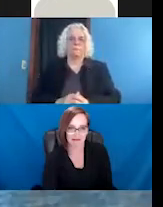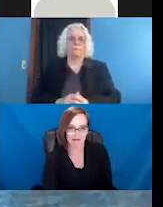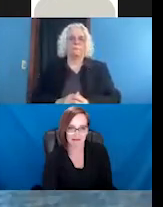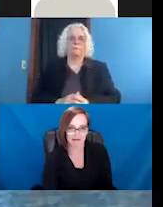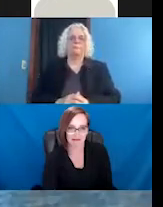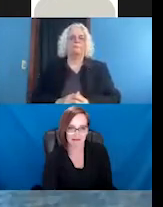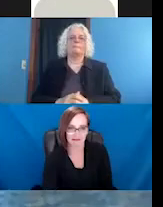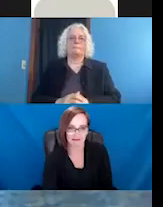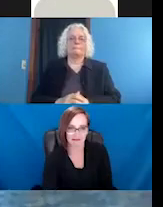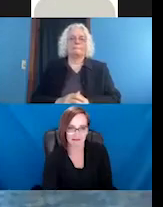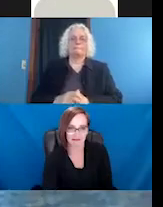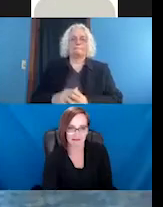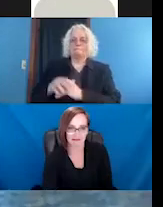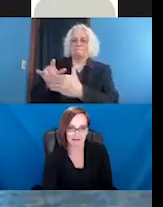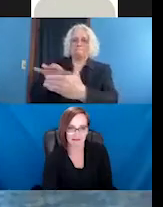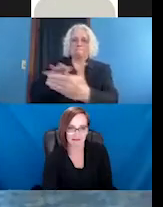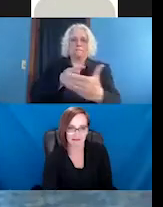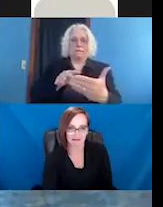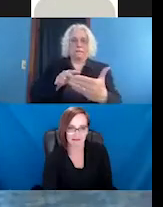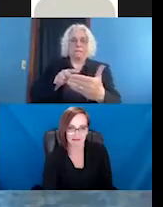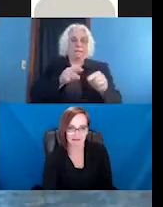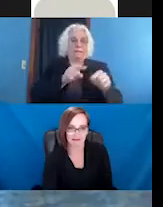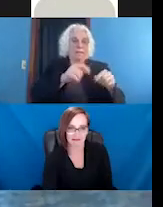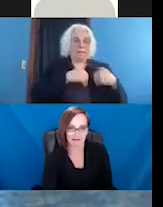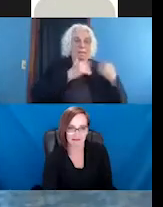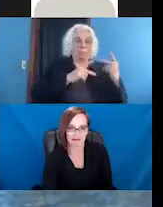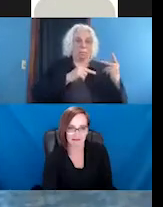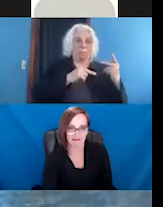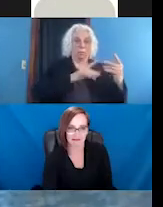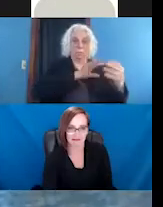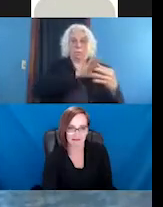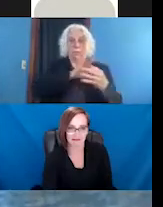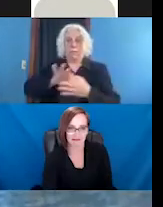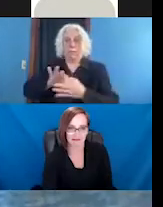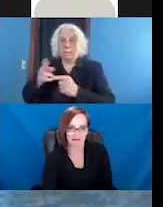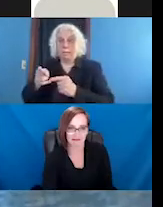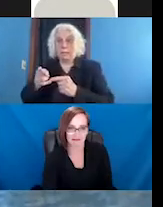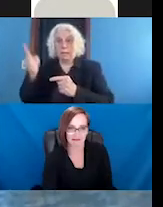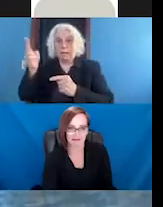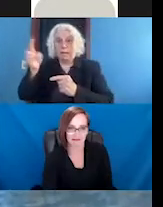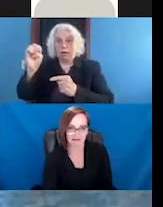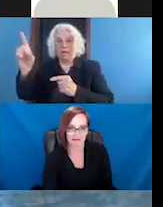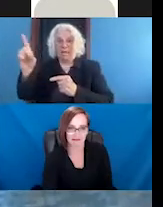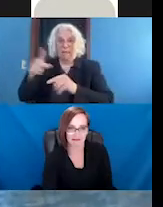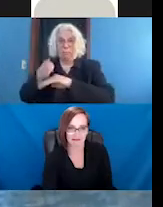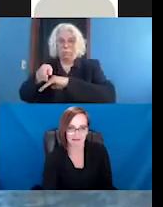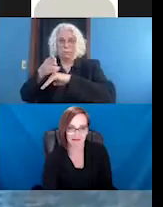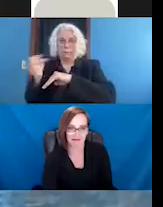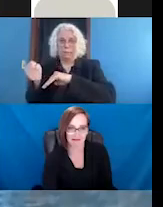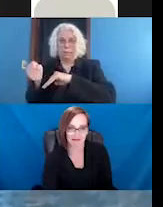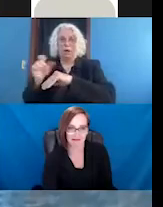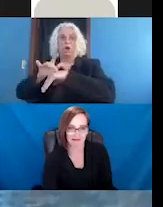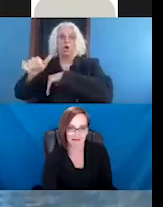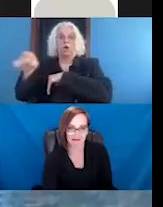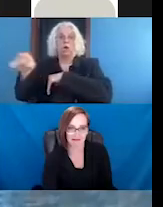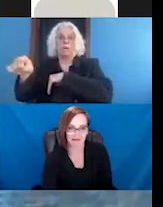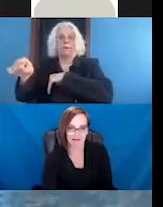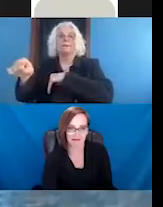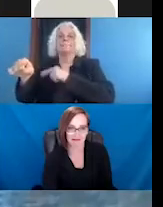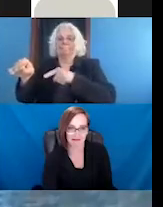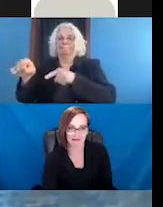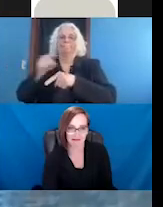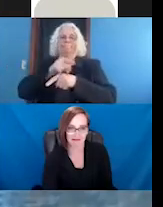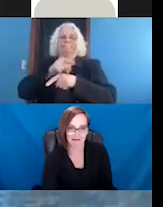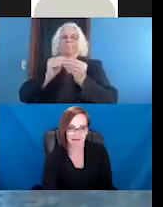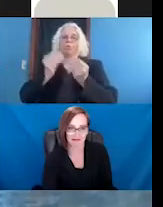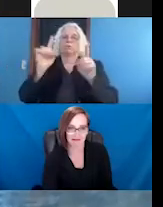evidence that suggests that you get a young person connected to higher education early, the success rate expands tremendously. So we need to